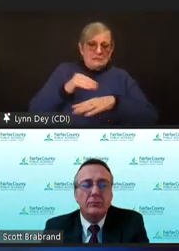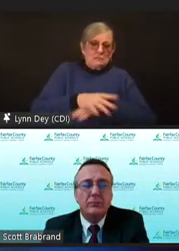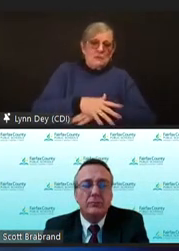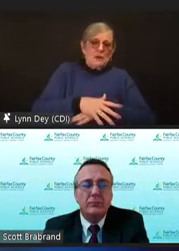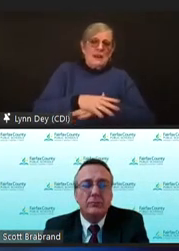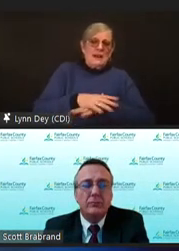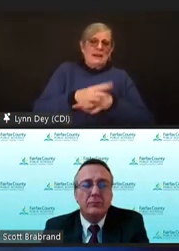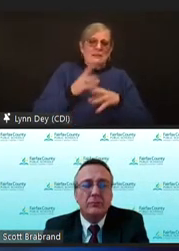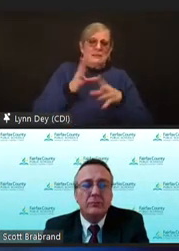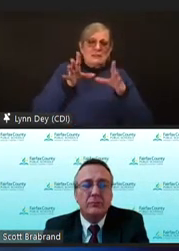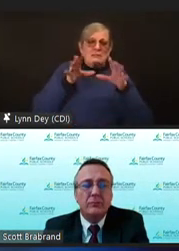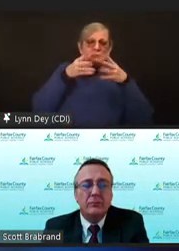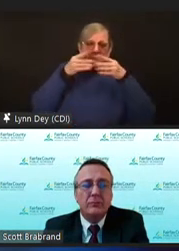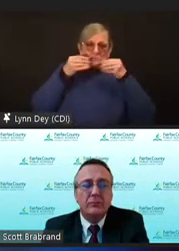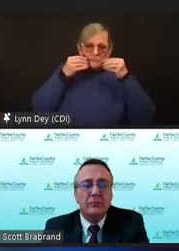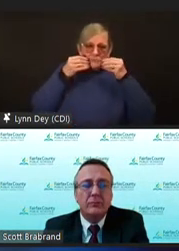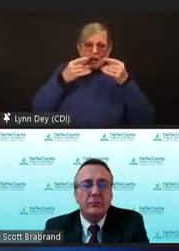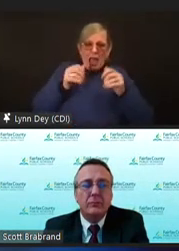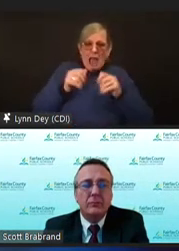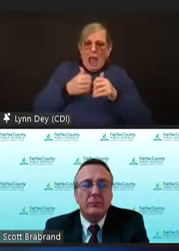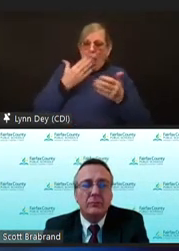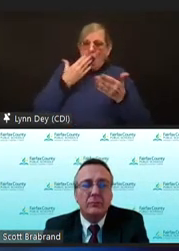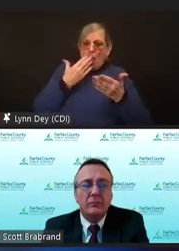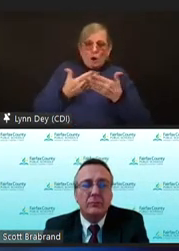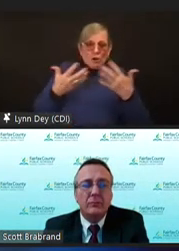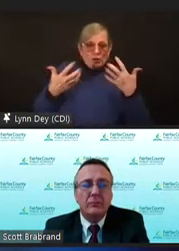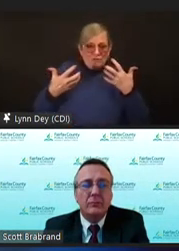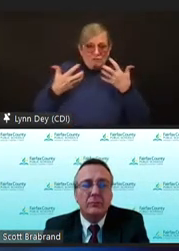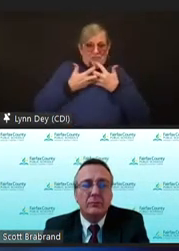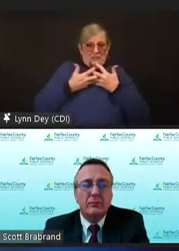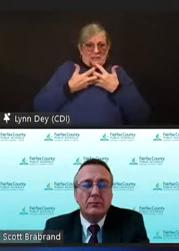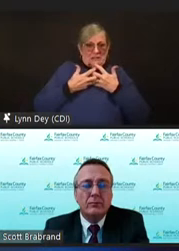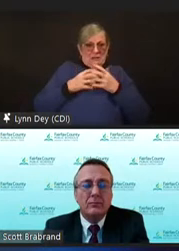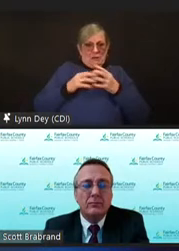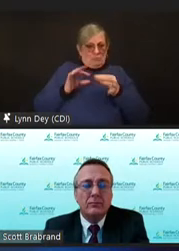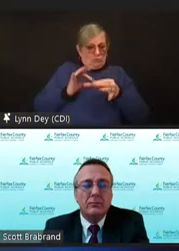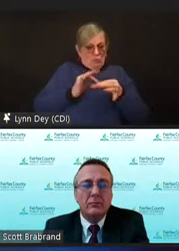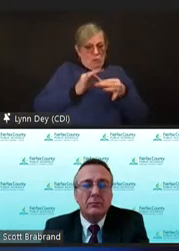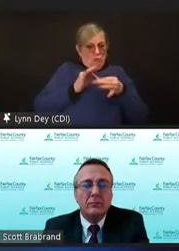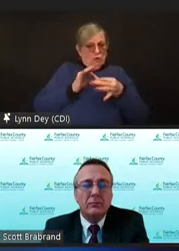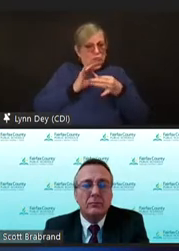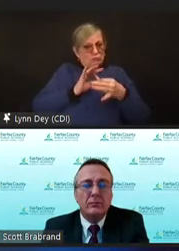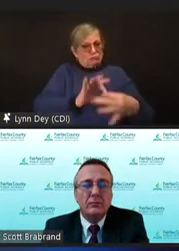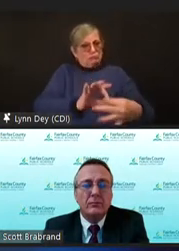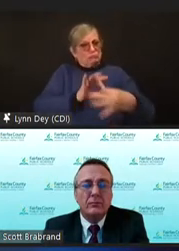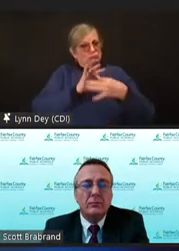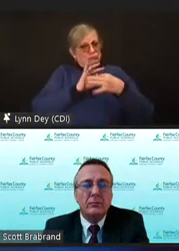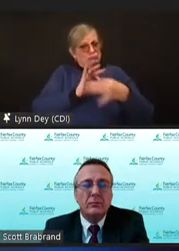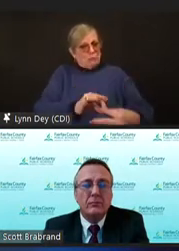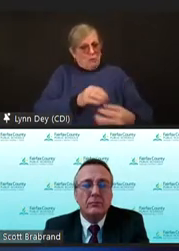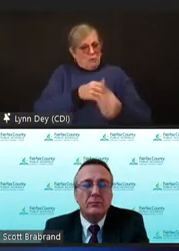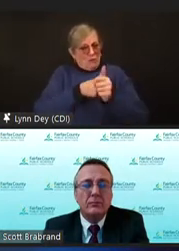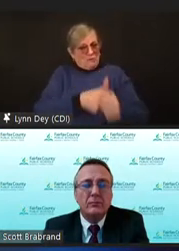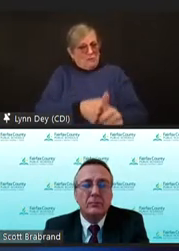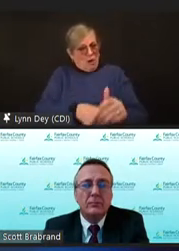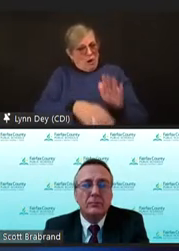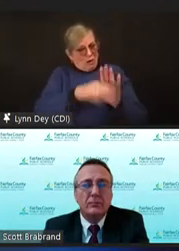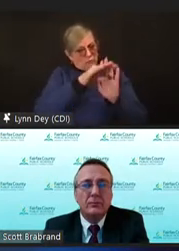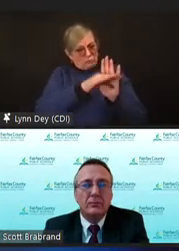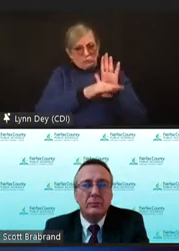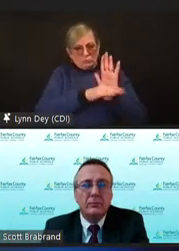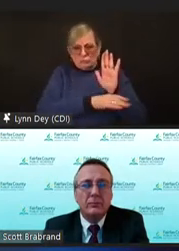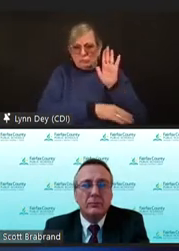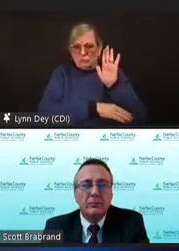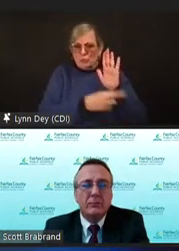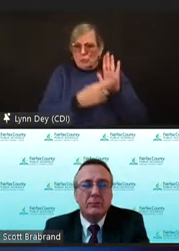and the cooperation on a continuing basis in those settings. It's hard to draw strict